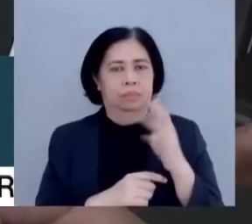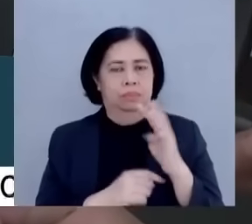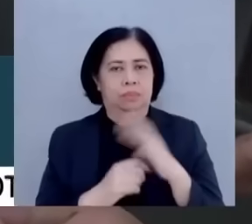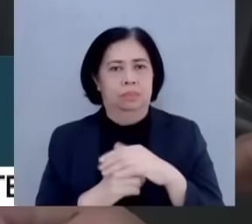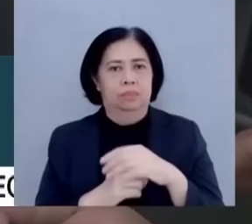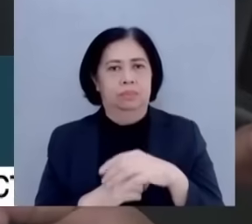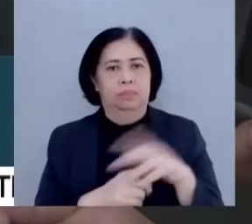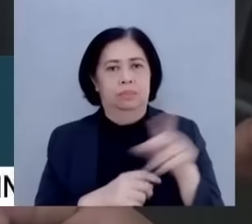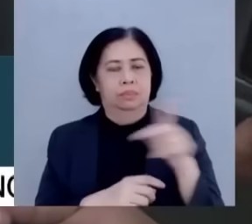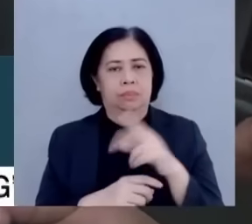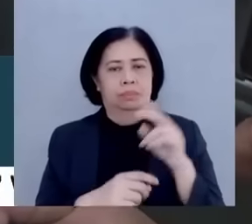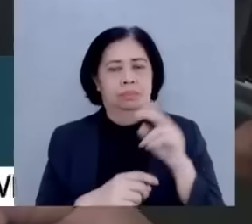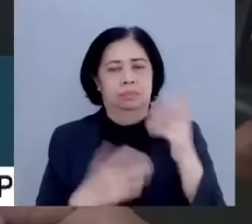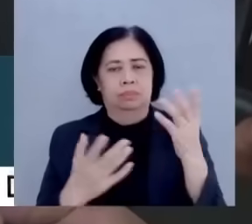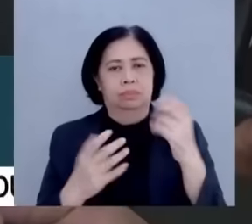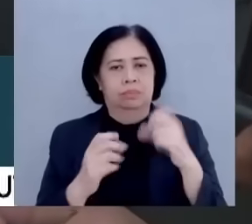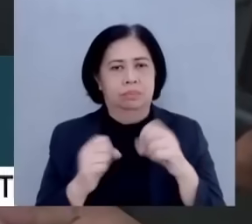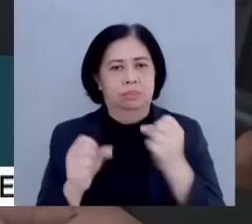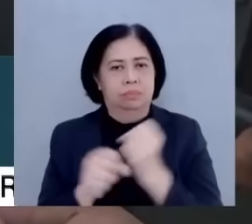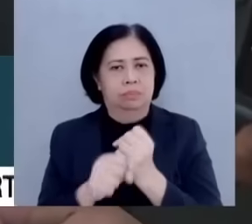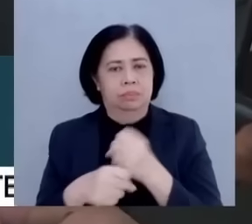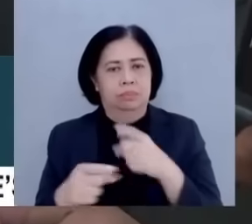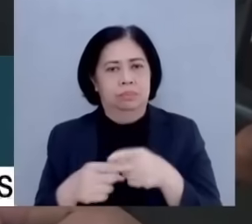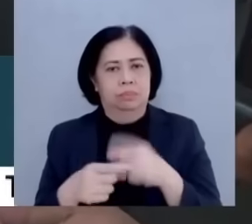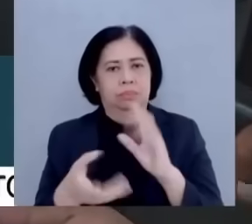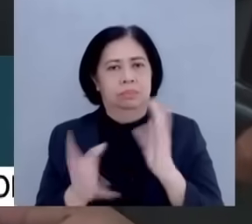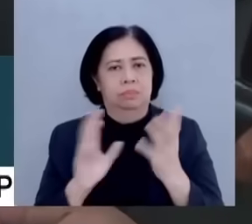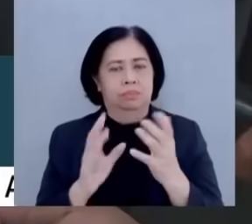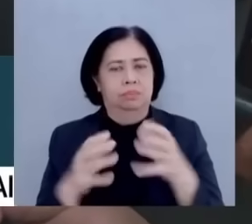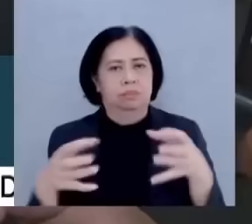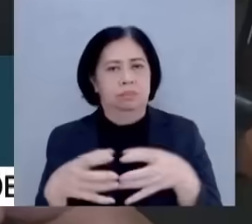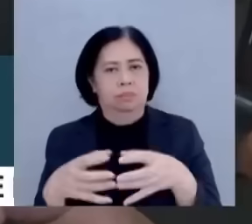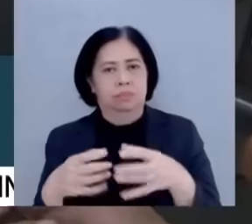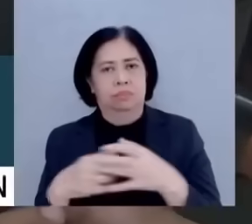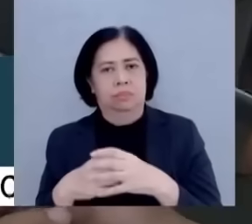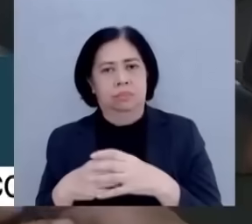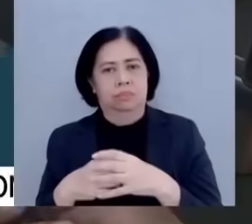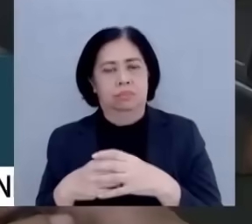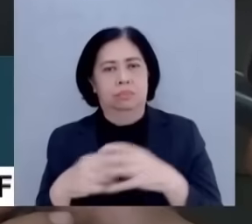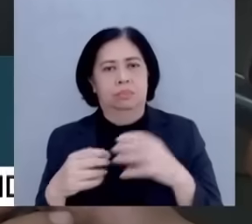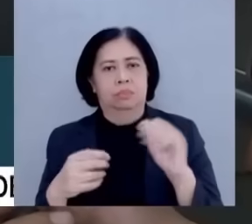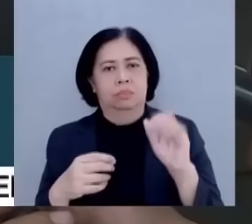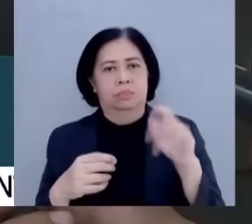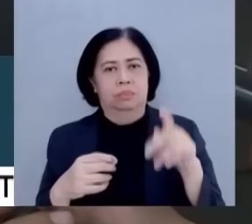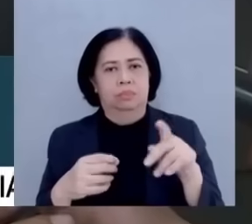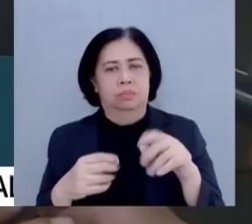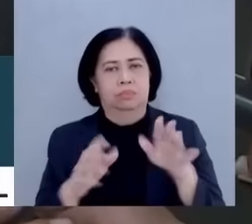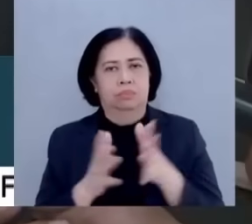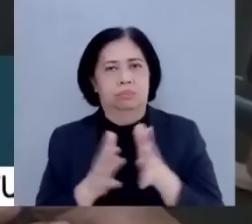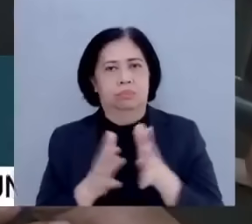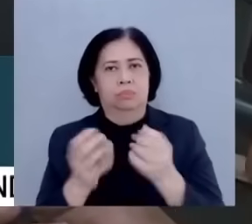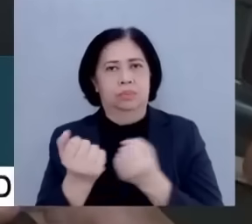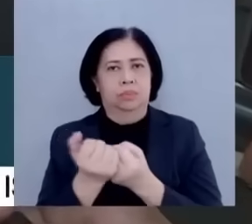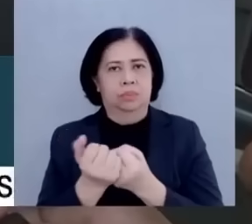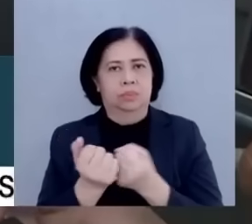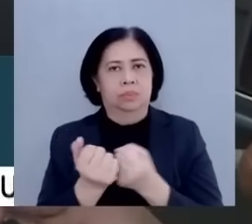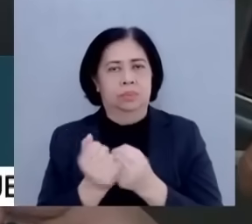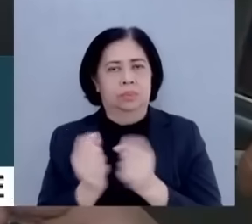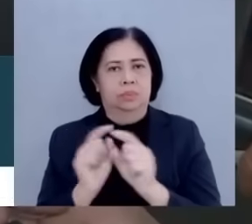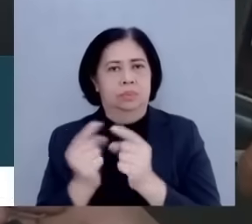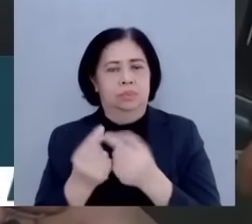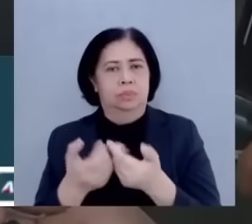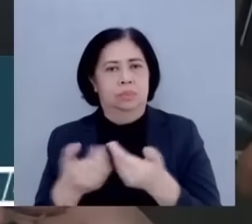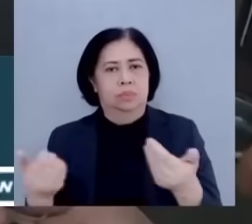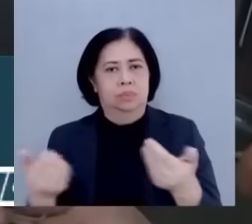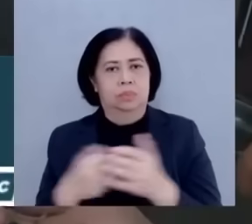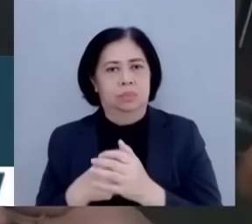and Protection Group was created and became an armed forces of the Philippines' wide support and separate unit by virtue